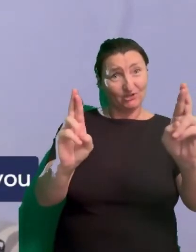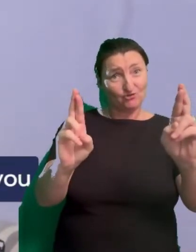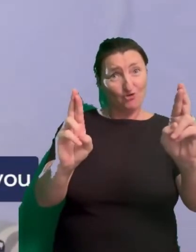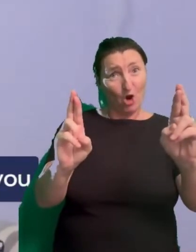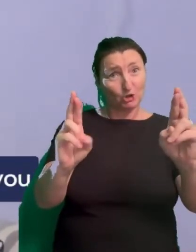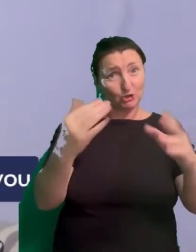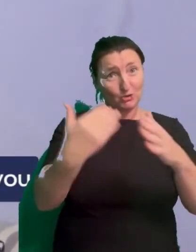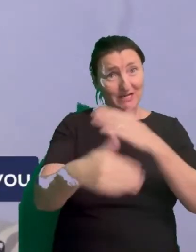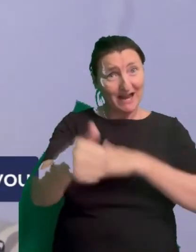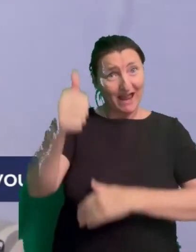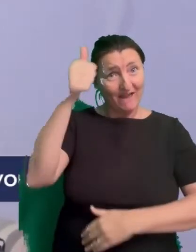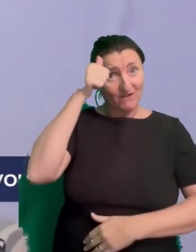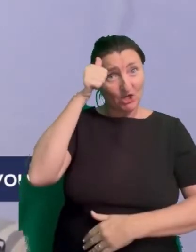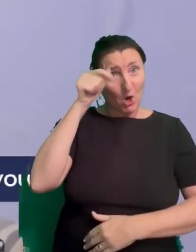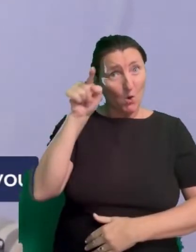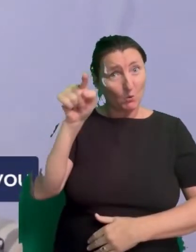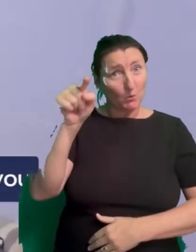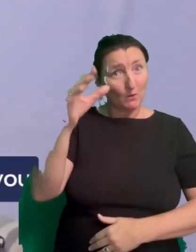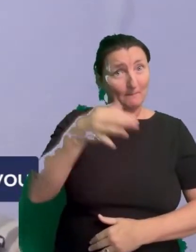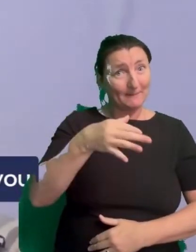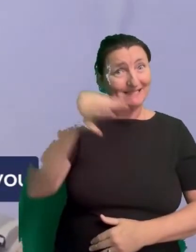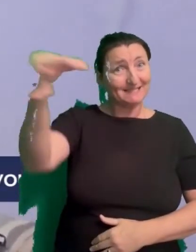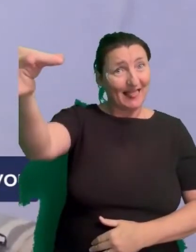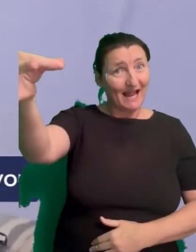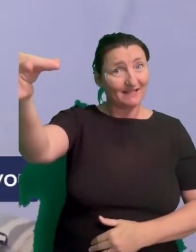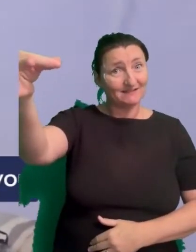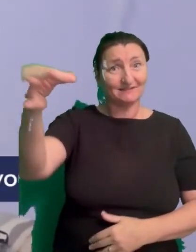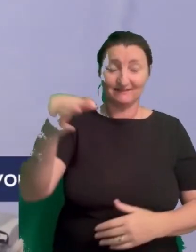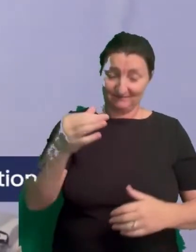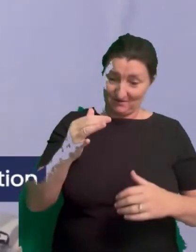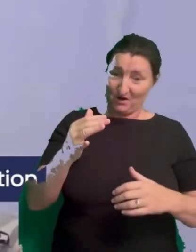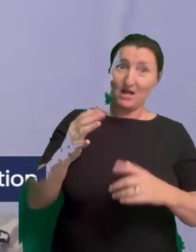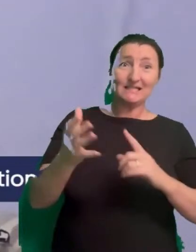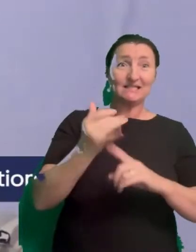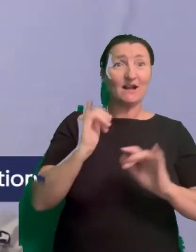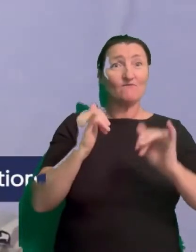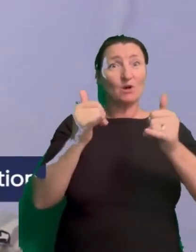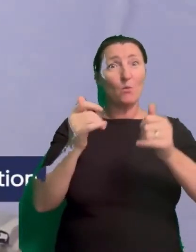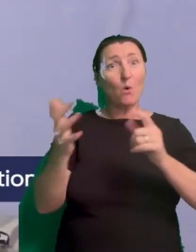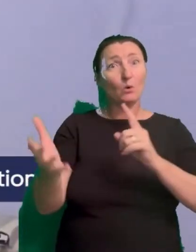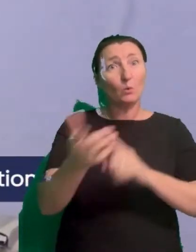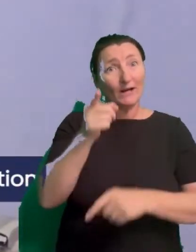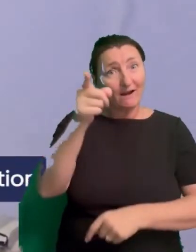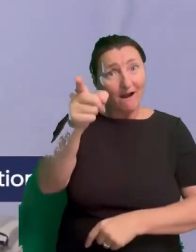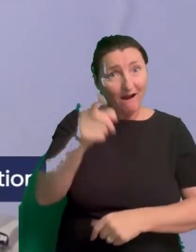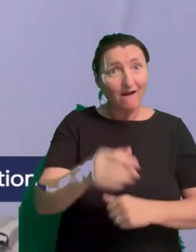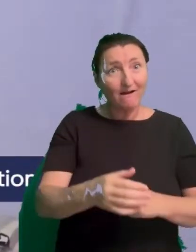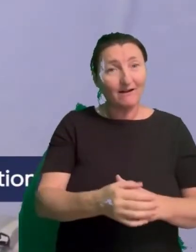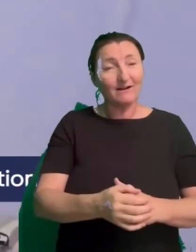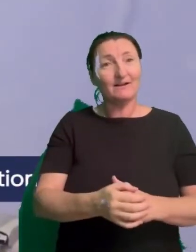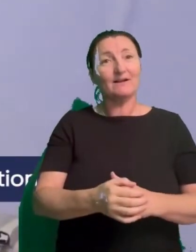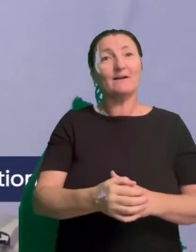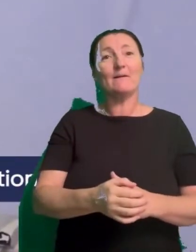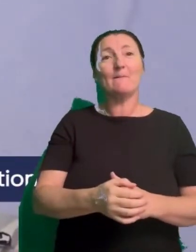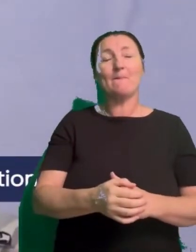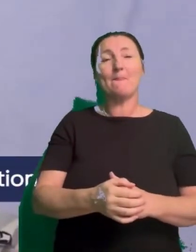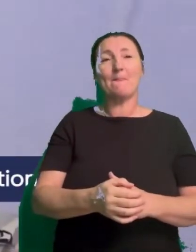next winner for Discovery Awards, and you will get an